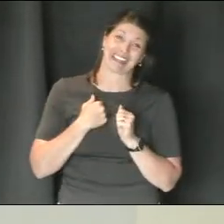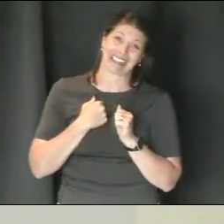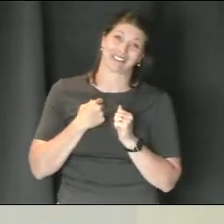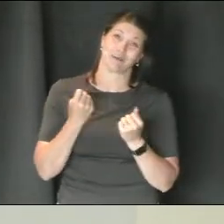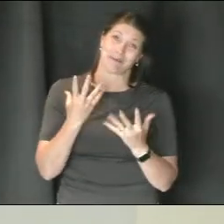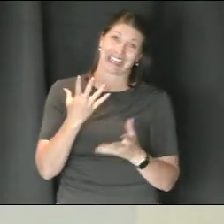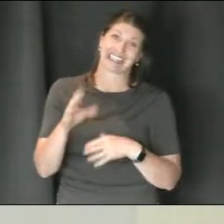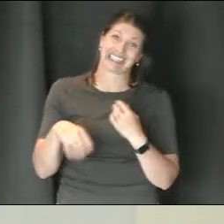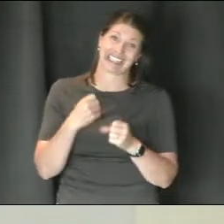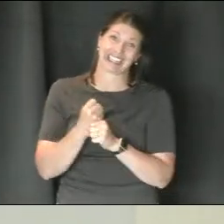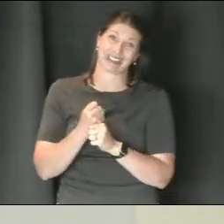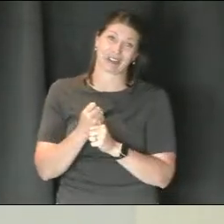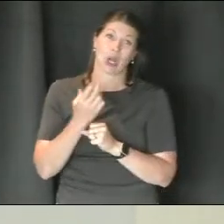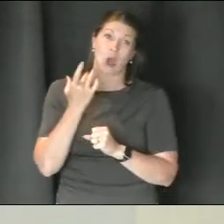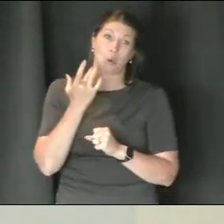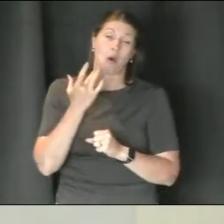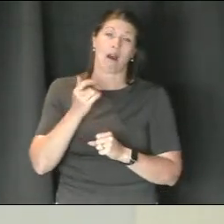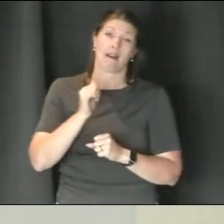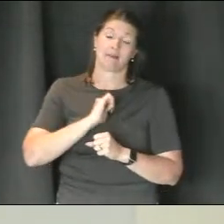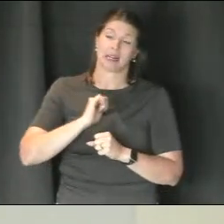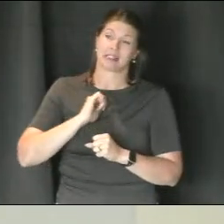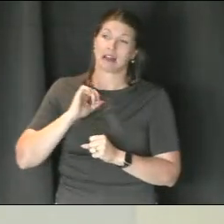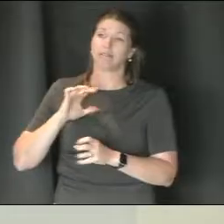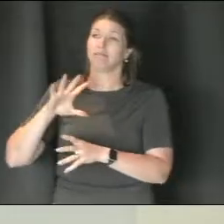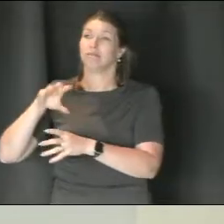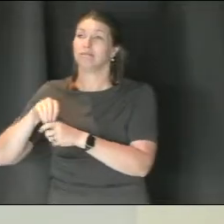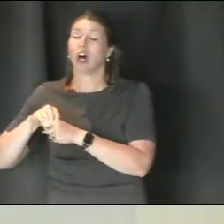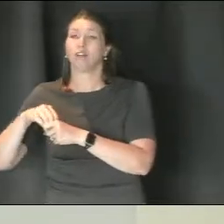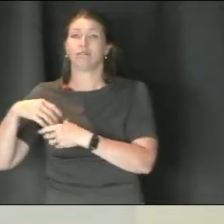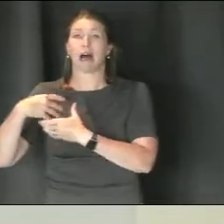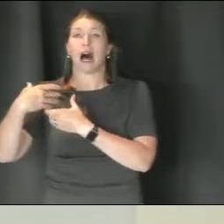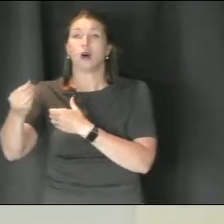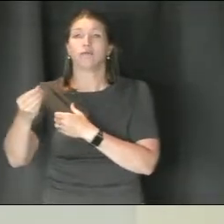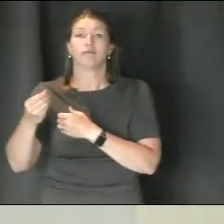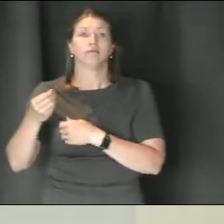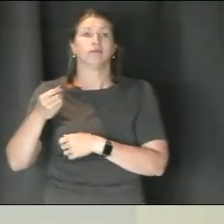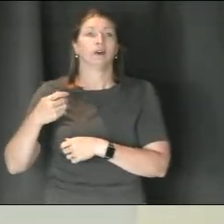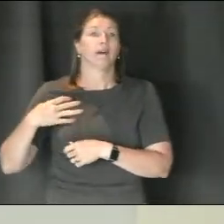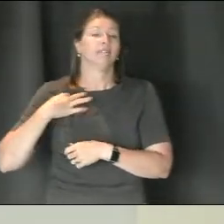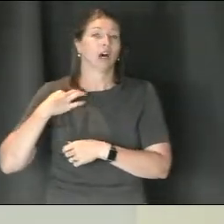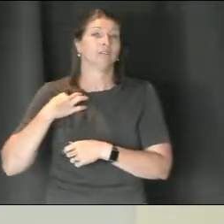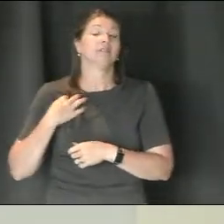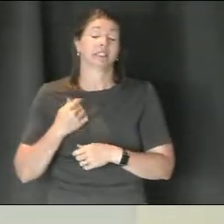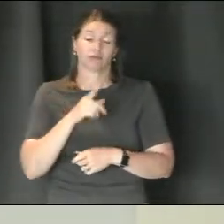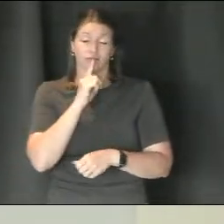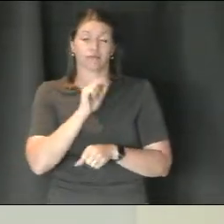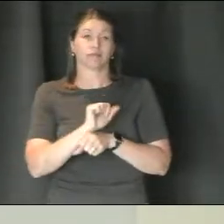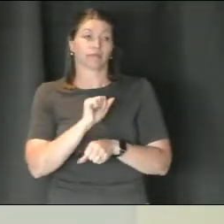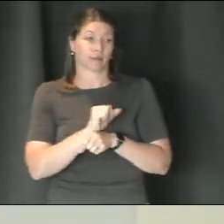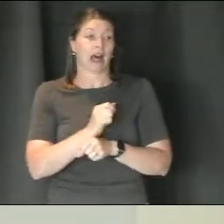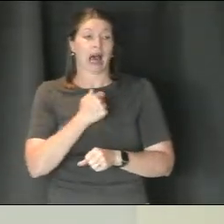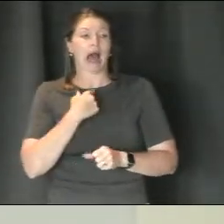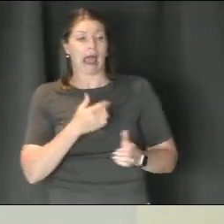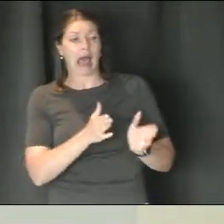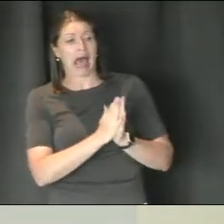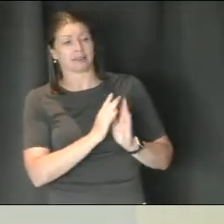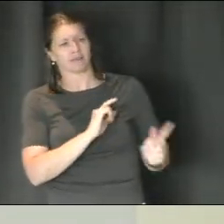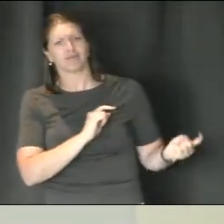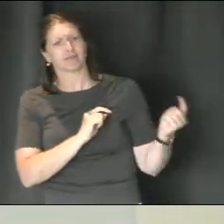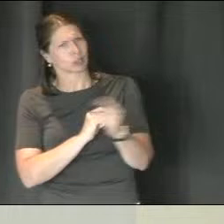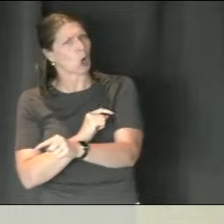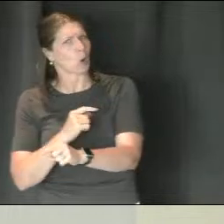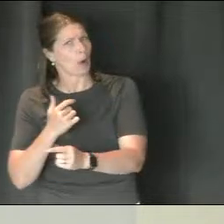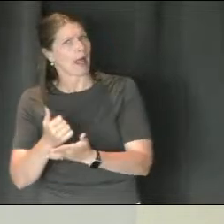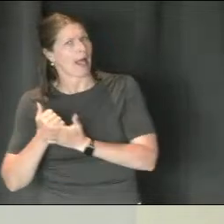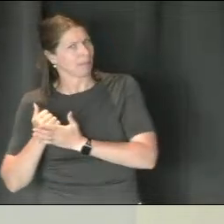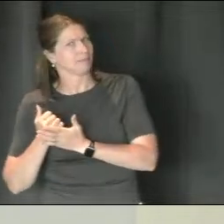giving countless hours to various causes, and some of which I even got them involved in, whether they wanted to or not. A sincere thank